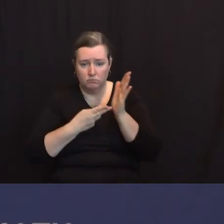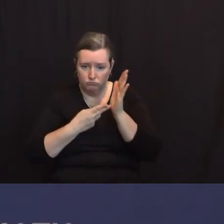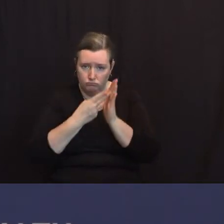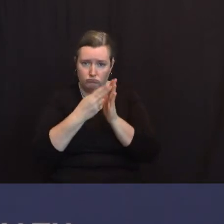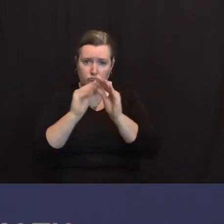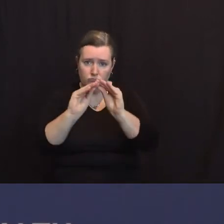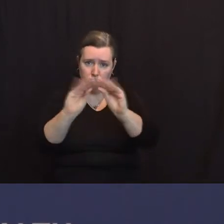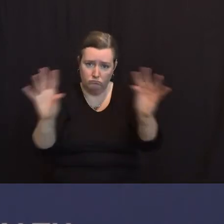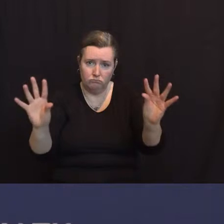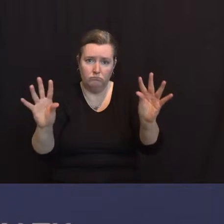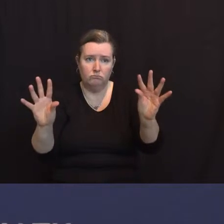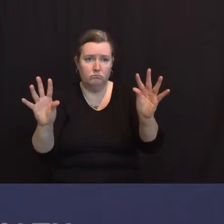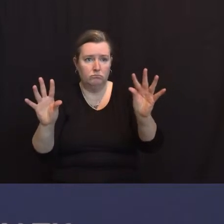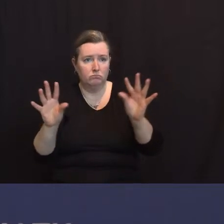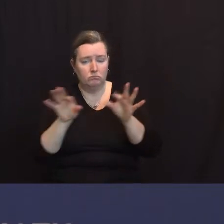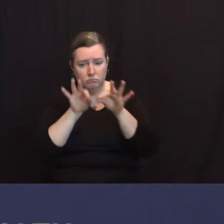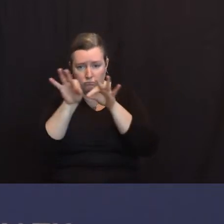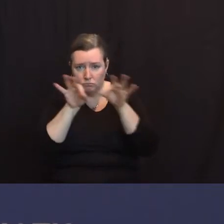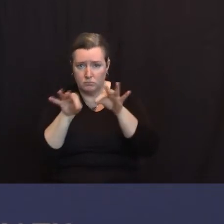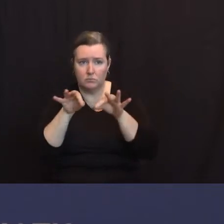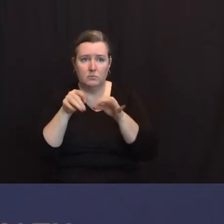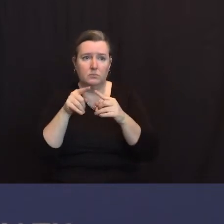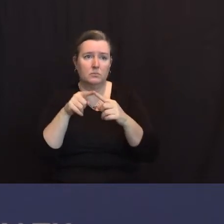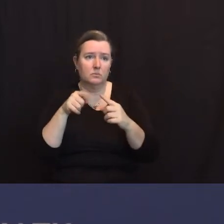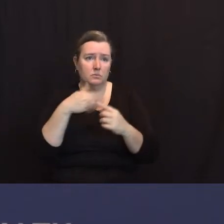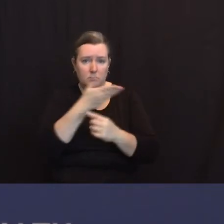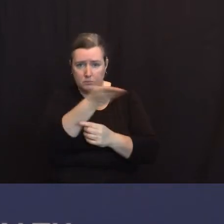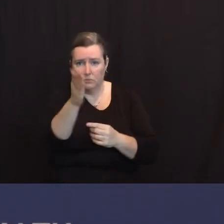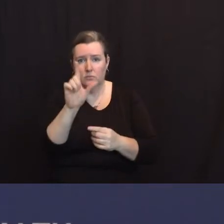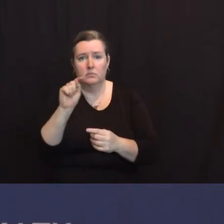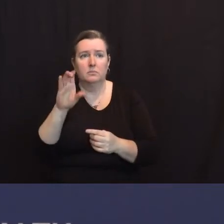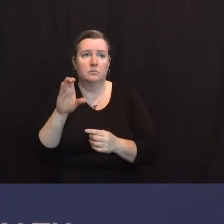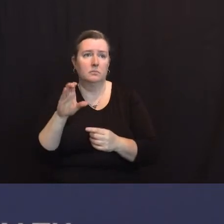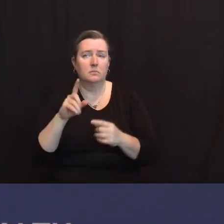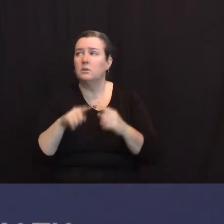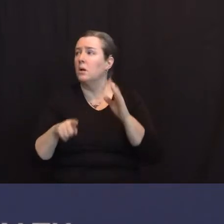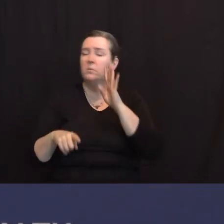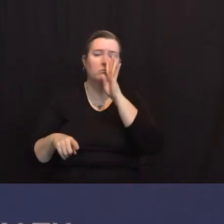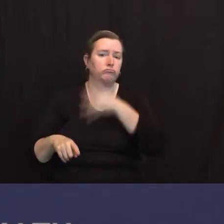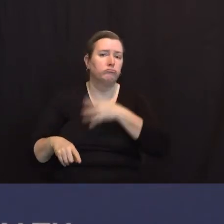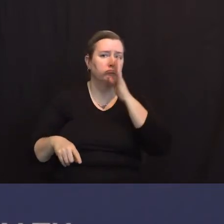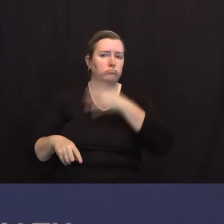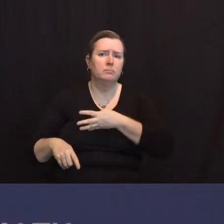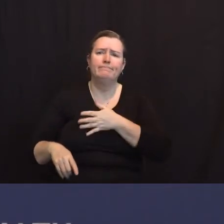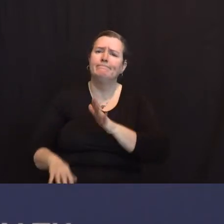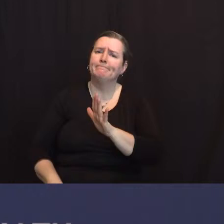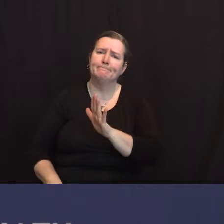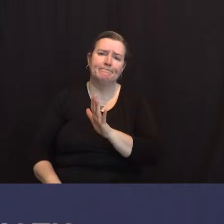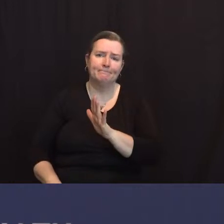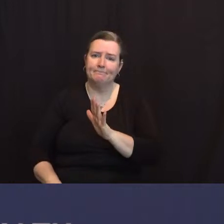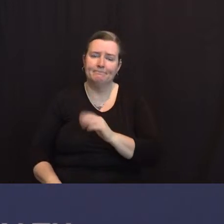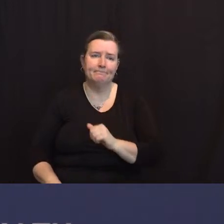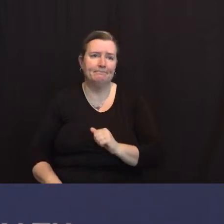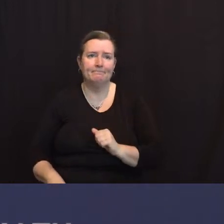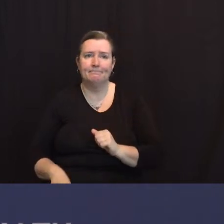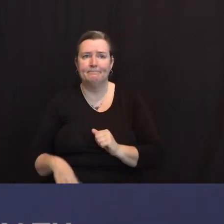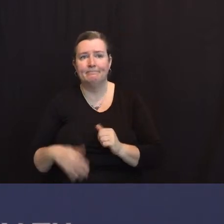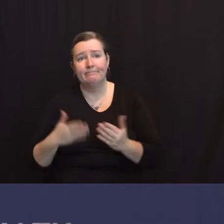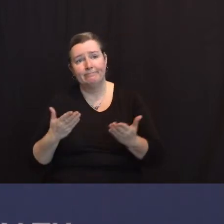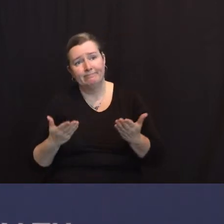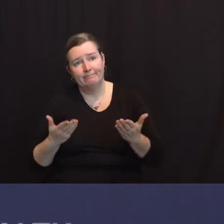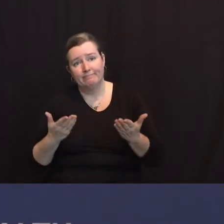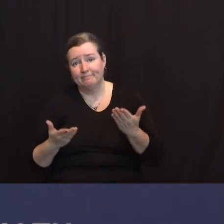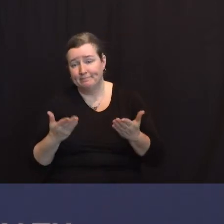care facilities. Were there bad actors who didn't follow them? I fear there may have been, but they deserve to pay a price for that if that's the